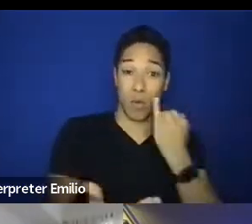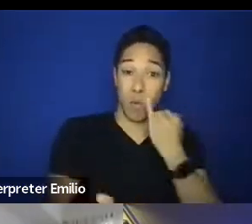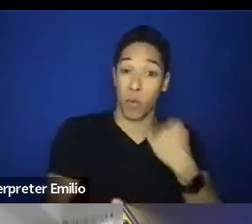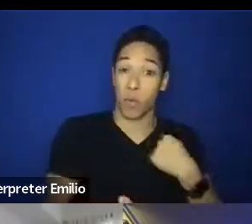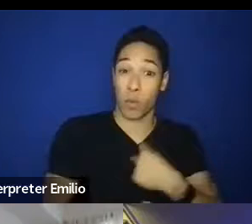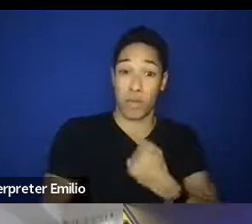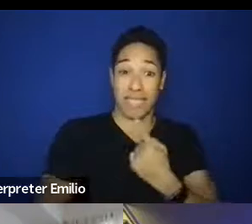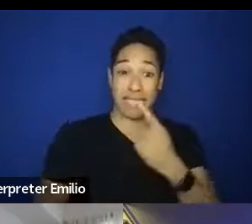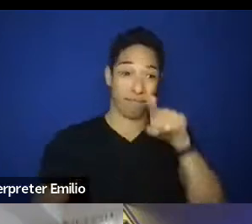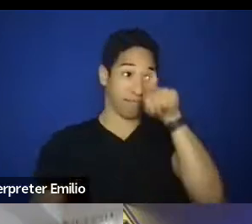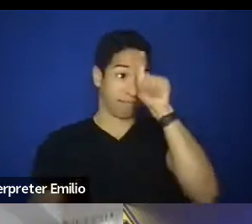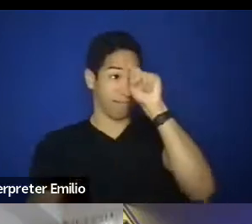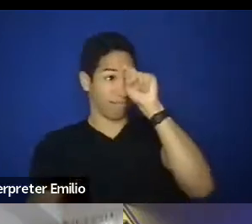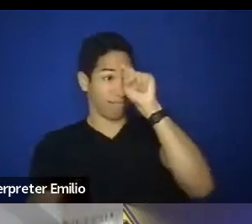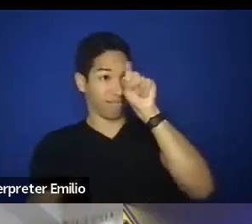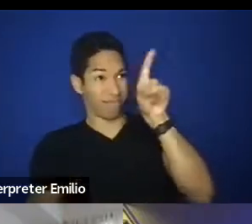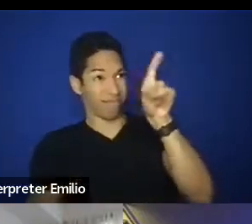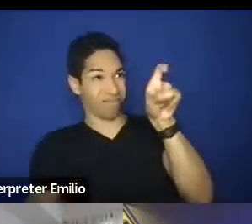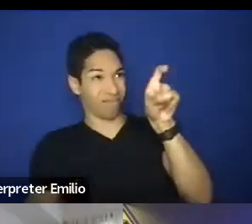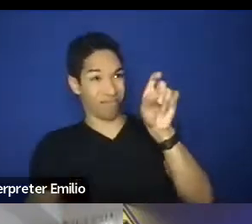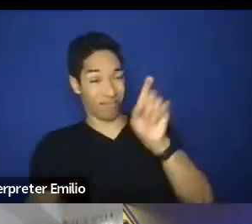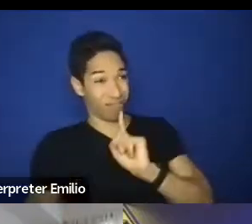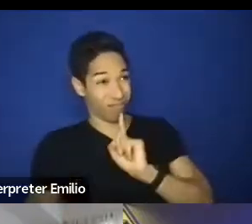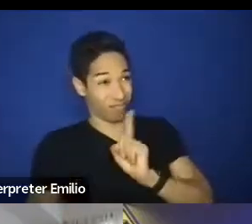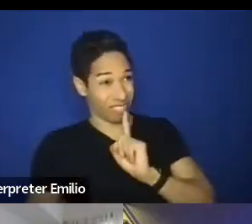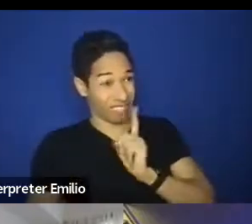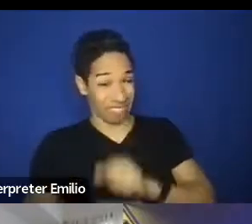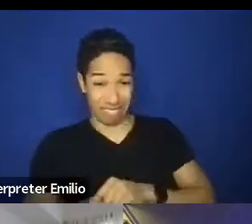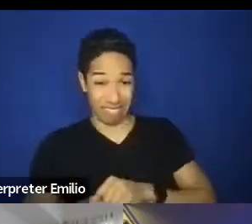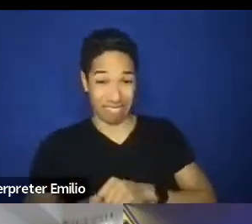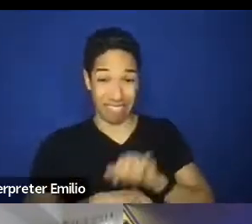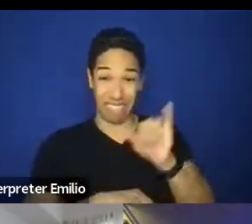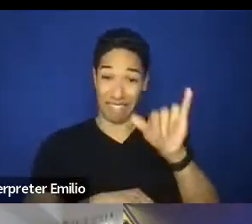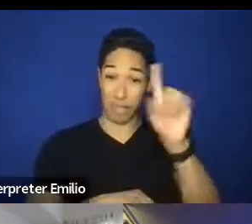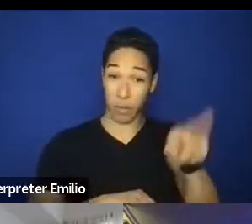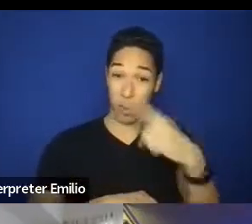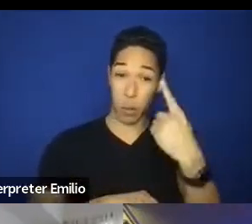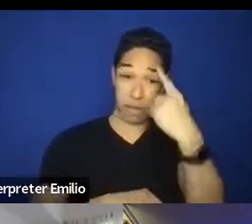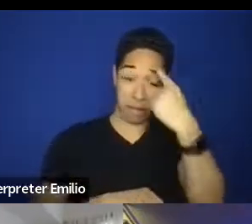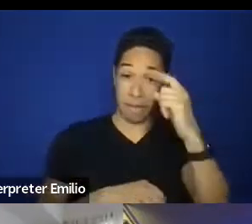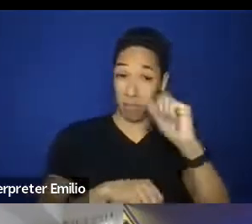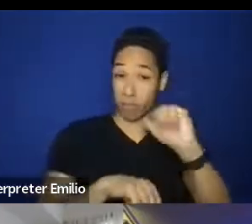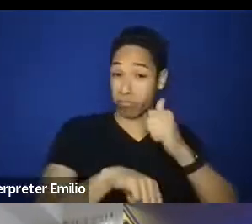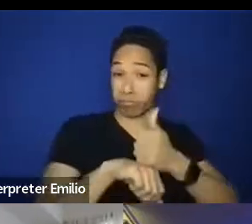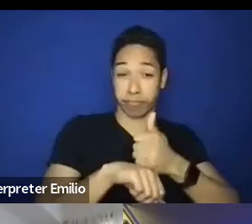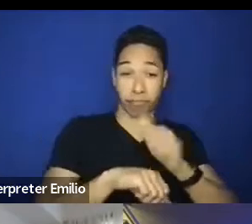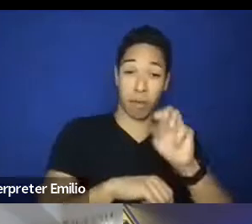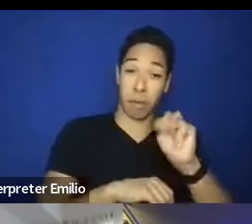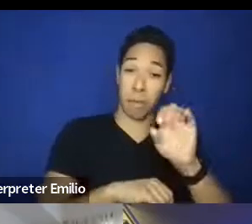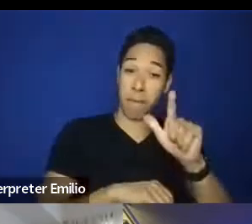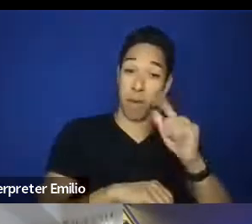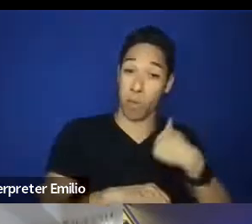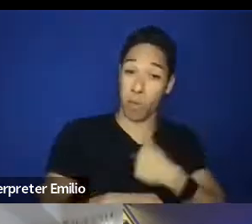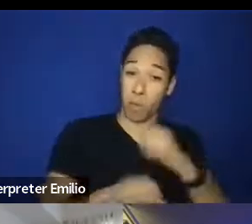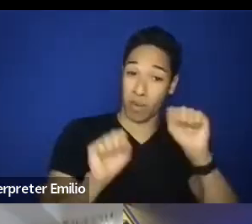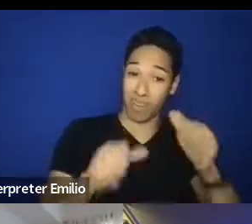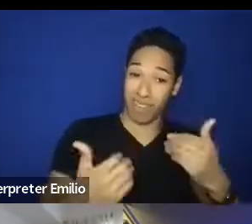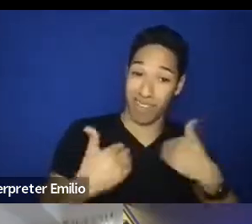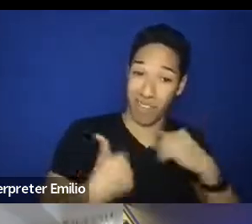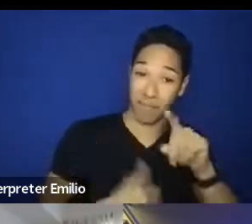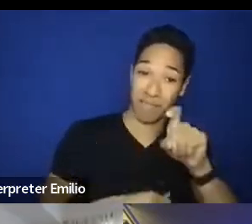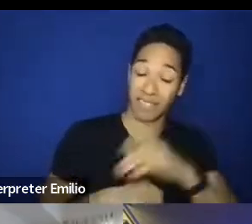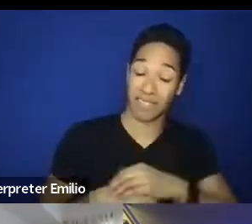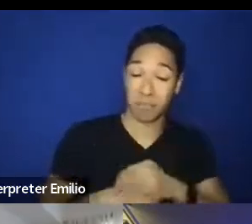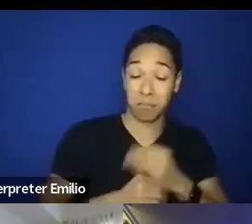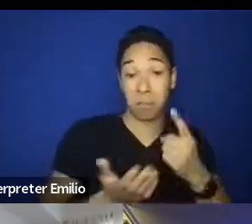are they? Is that the only mental model that I can have? Sometimes the answer is yeah, and fantastic. A lot of the times